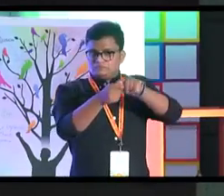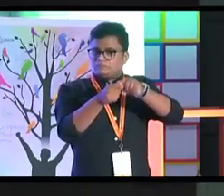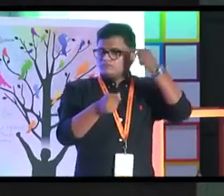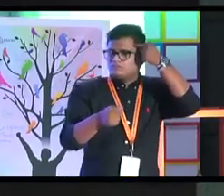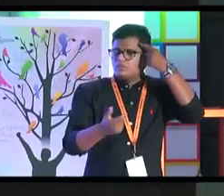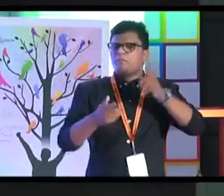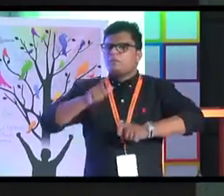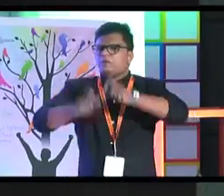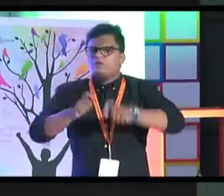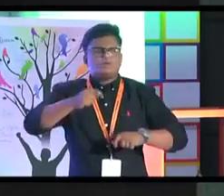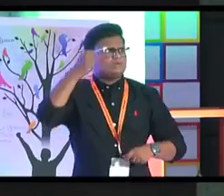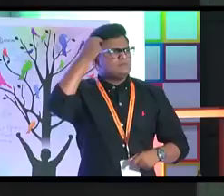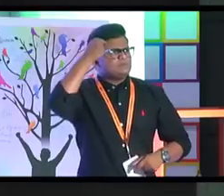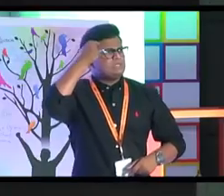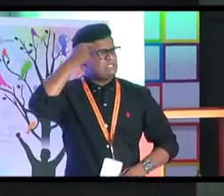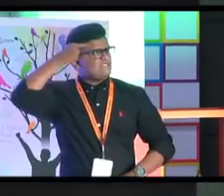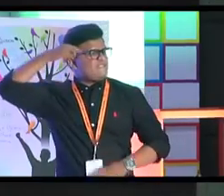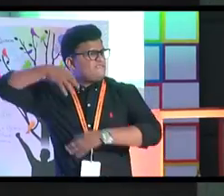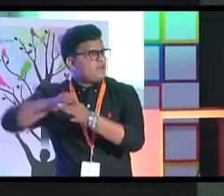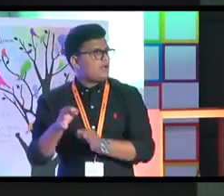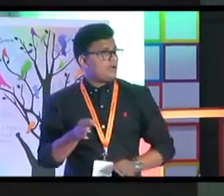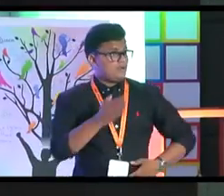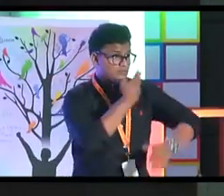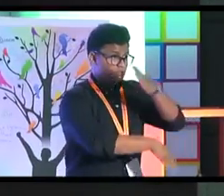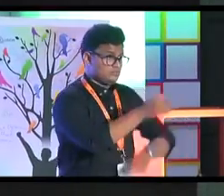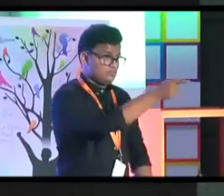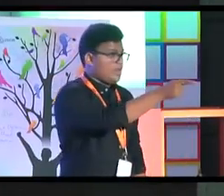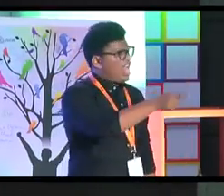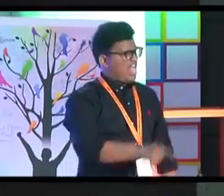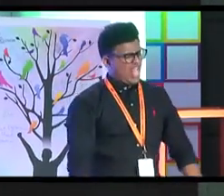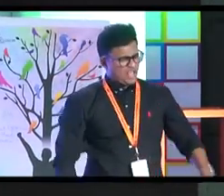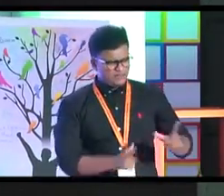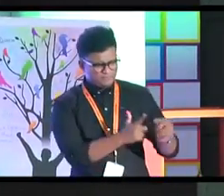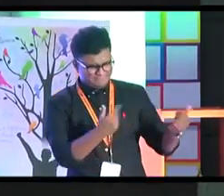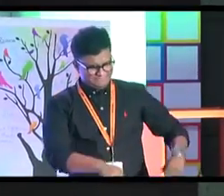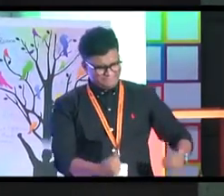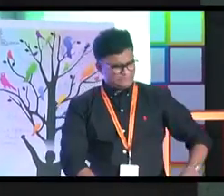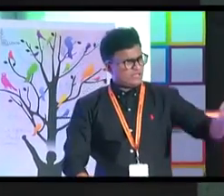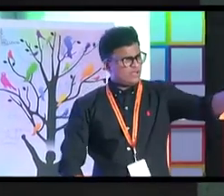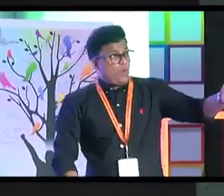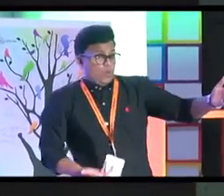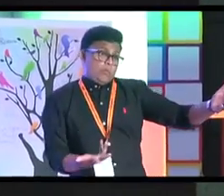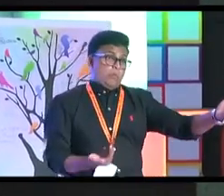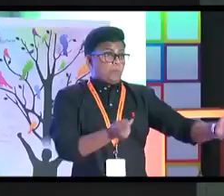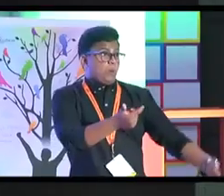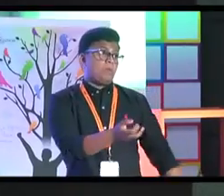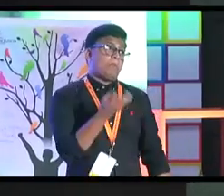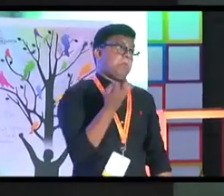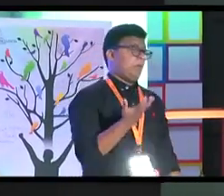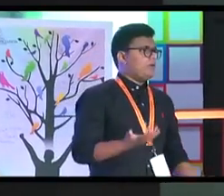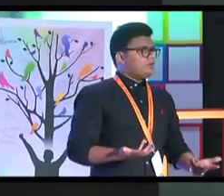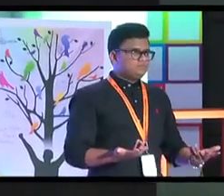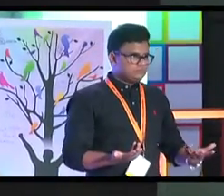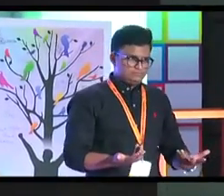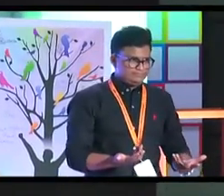people have traditional mindset that disability means they can't do something or it's money that we will have to spend. No, there